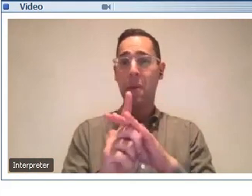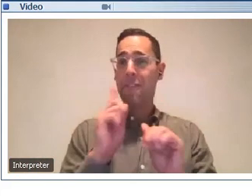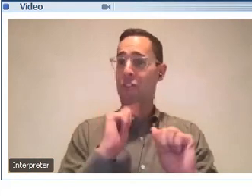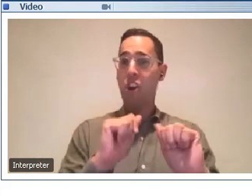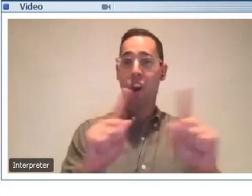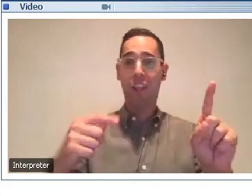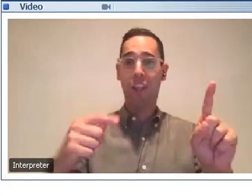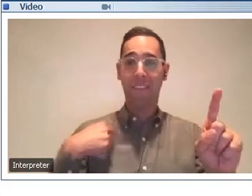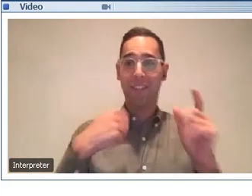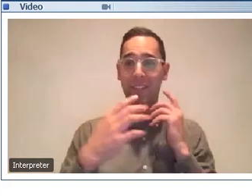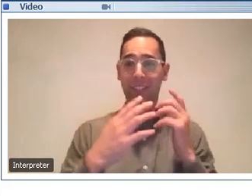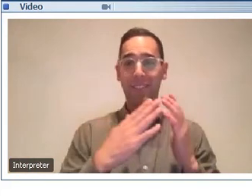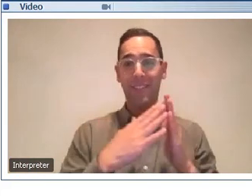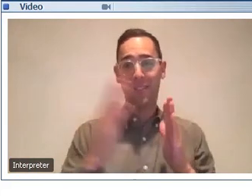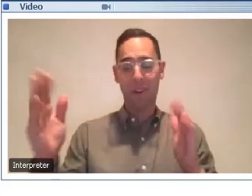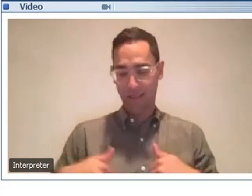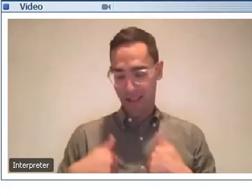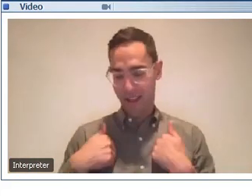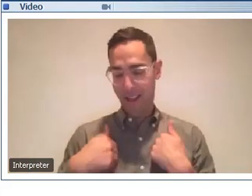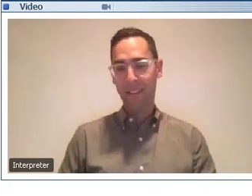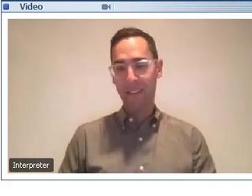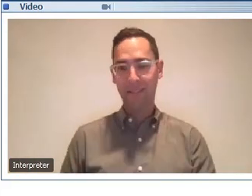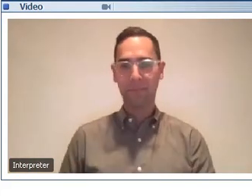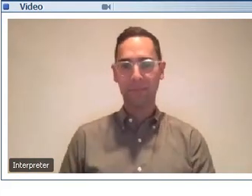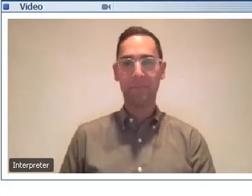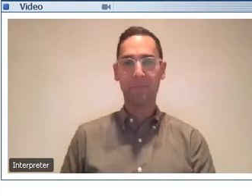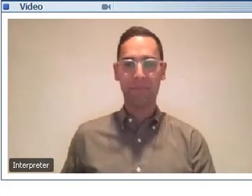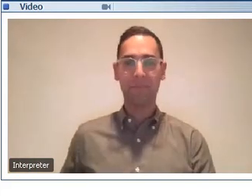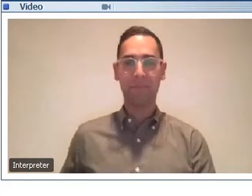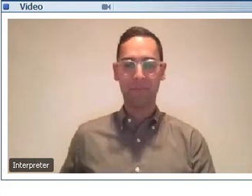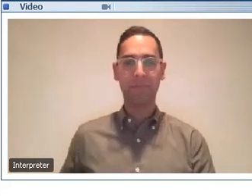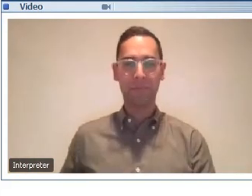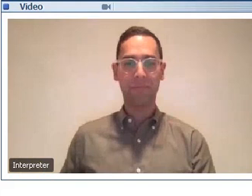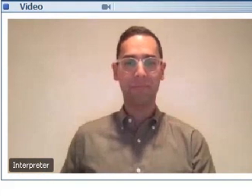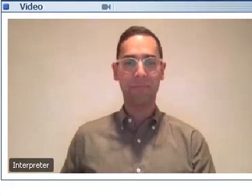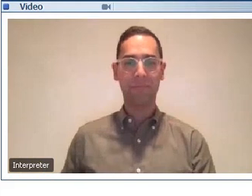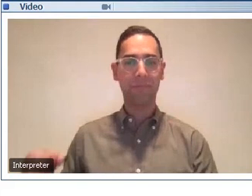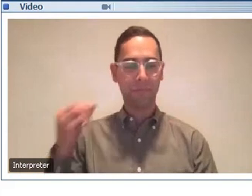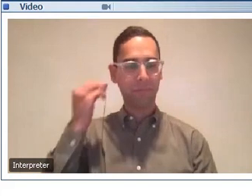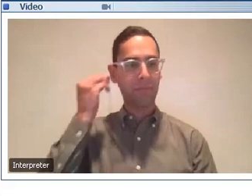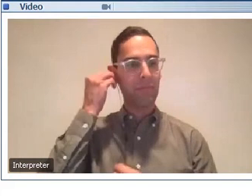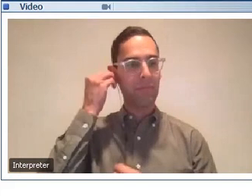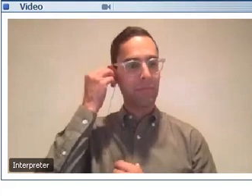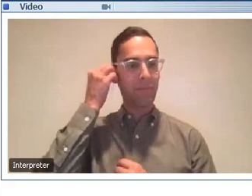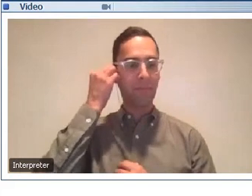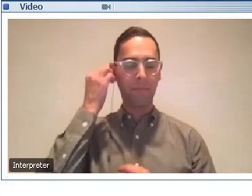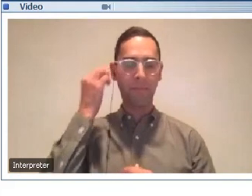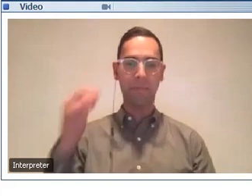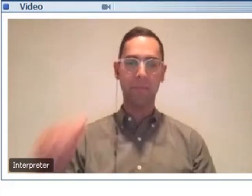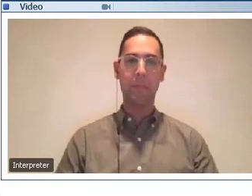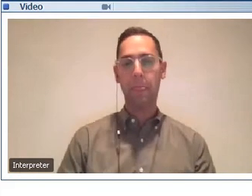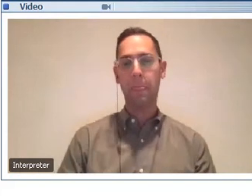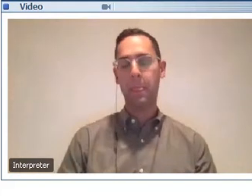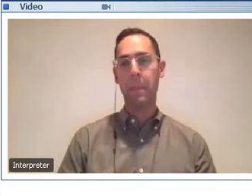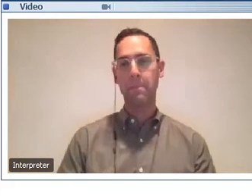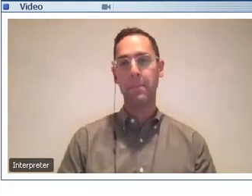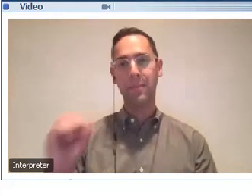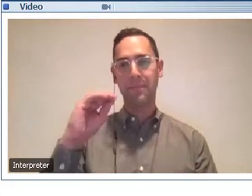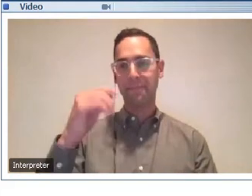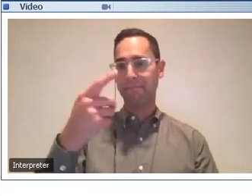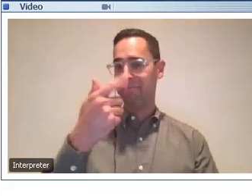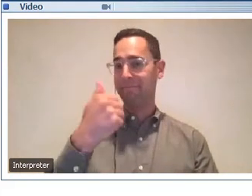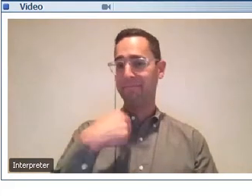to encounter this issue, and it's something that sometimes we often hear from people and from families who are dealing with